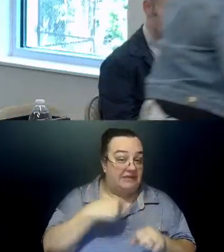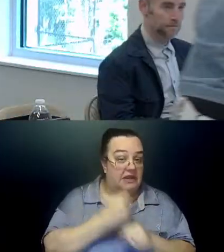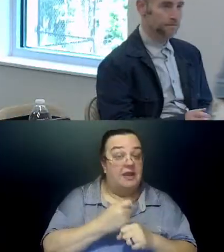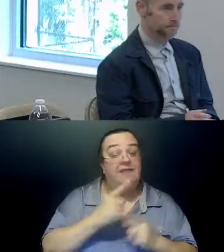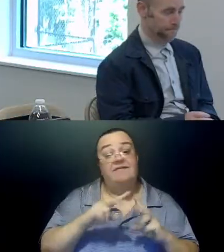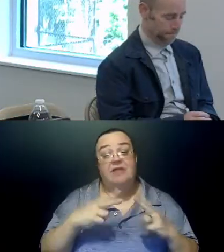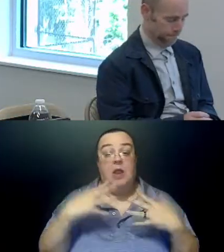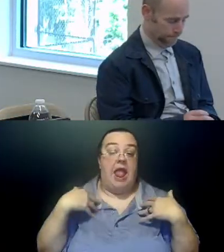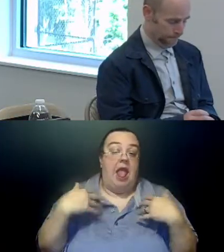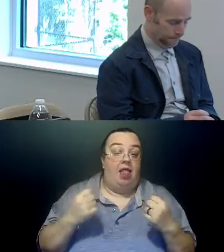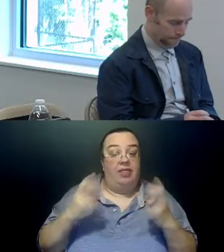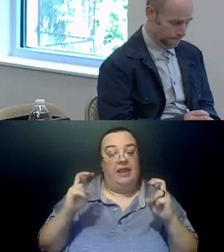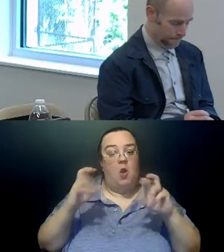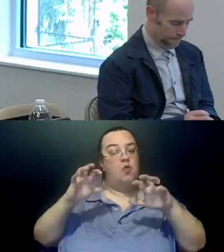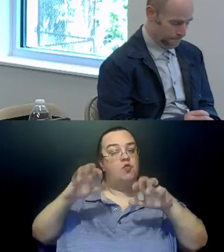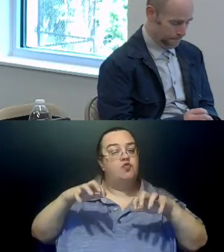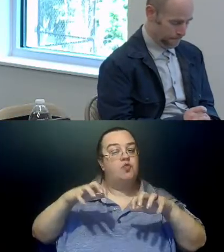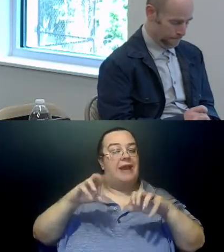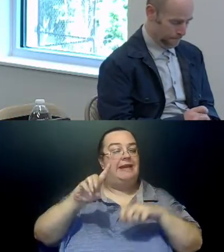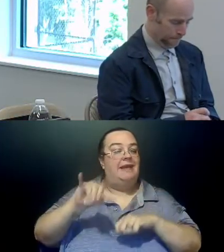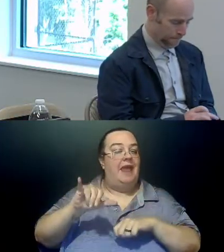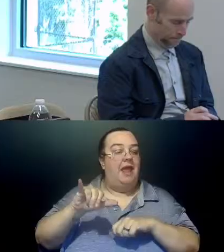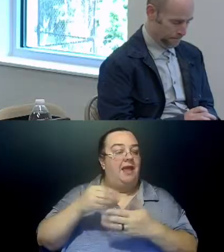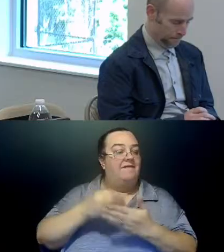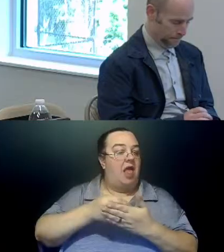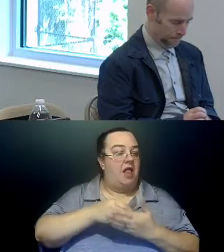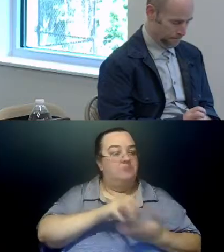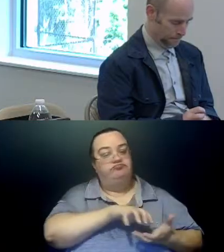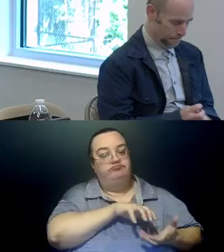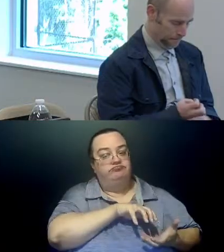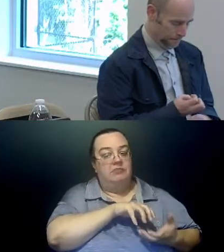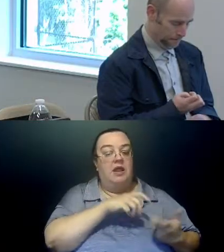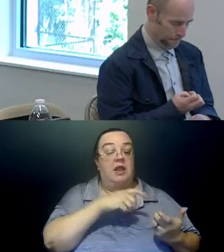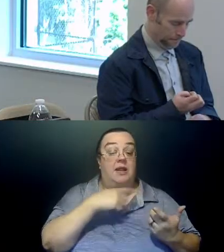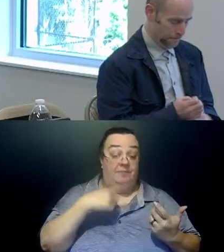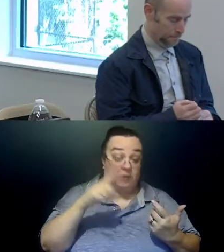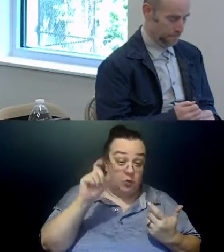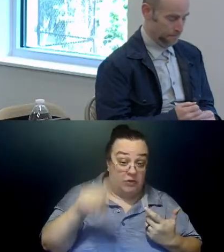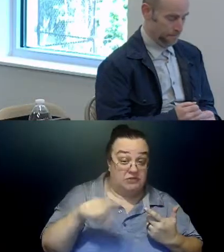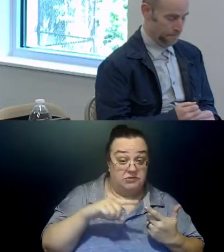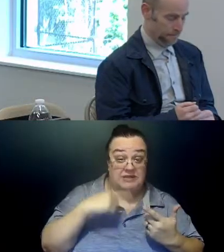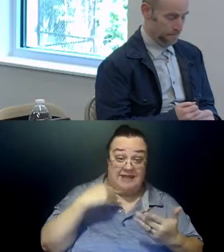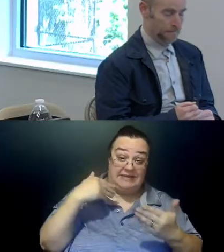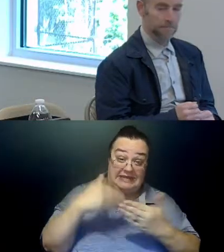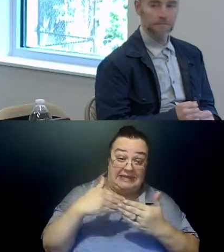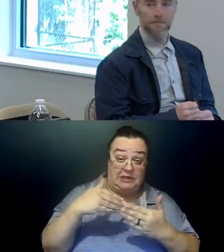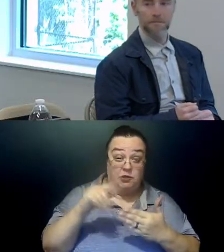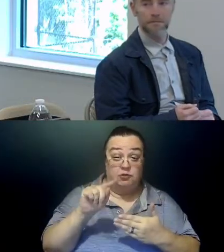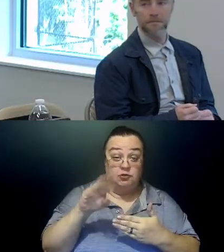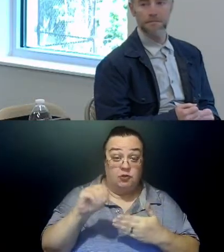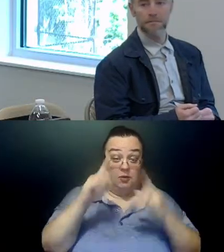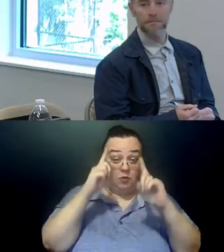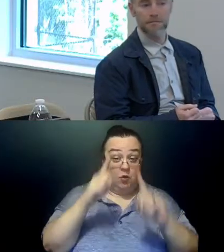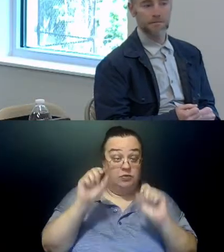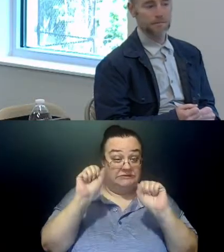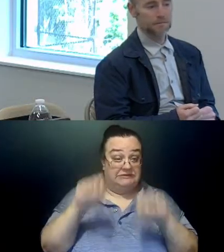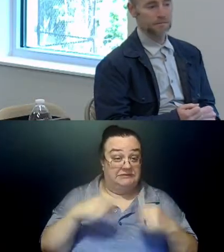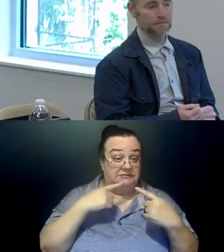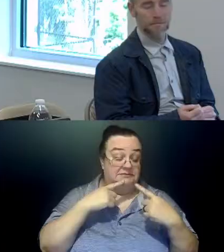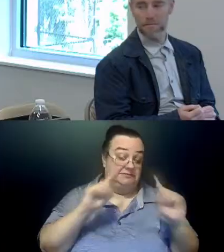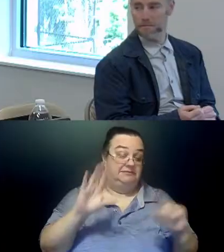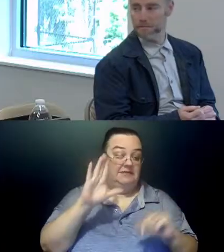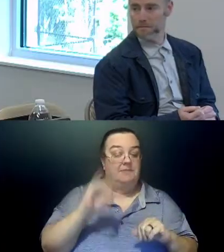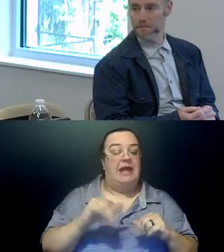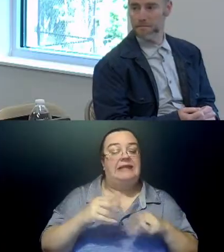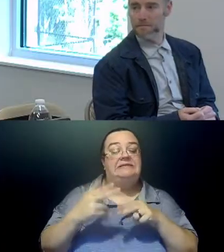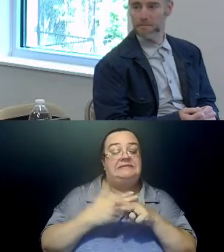day fund. I think it's a good question to ask, are there near-term goals that we could accomplish by redistributing funds